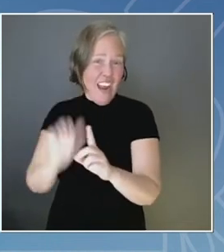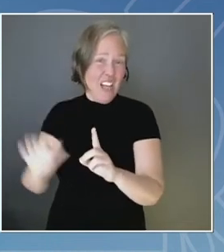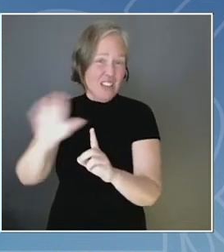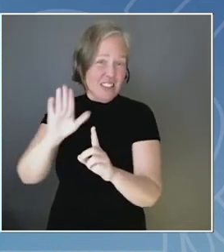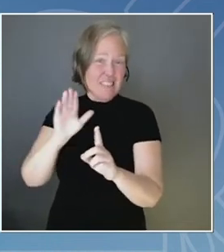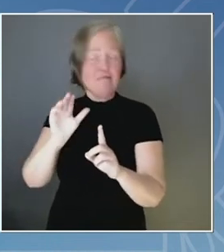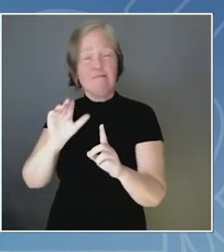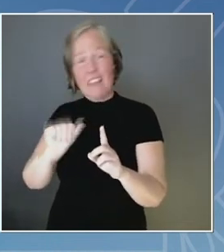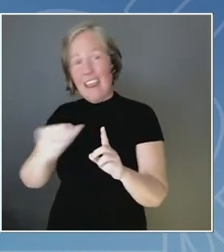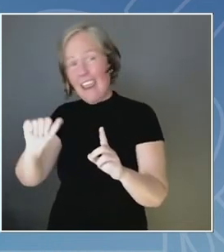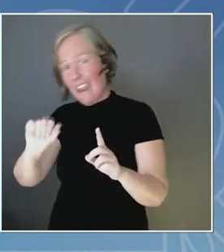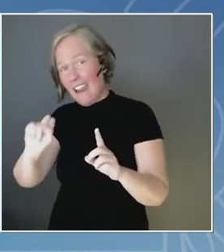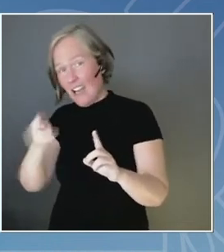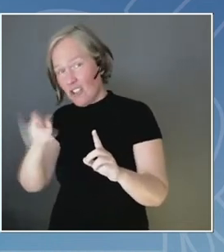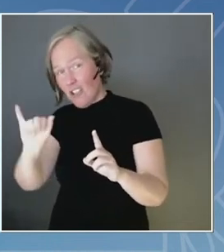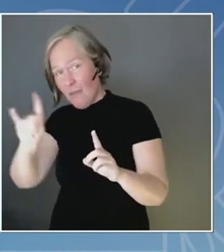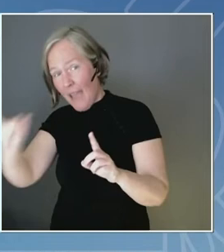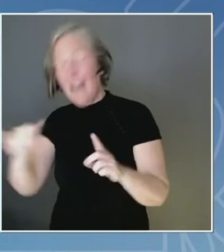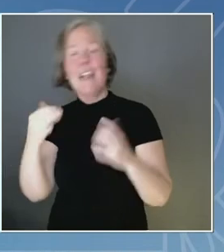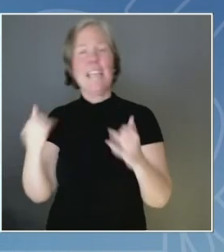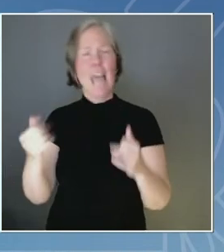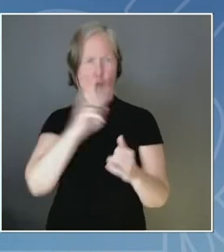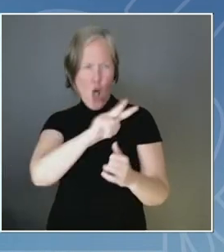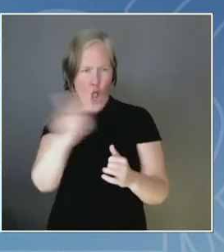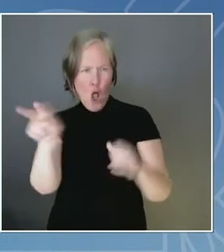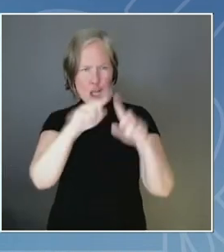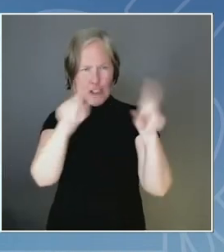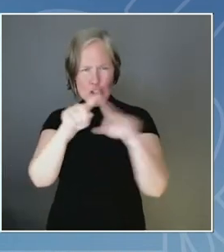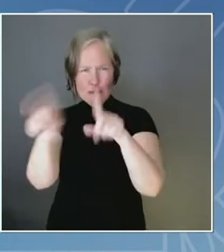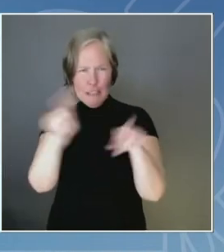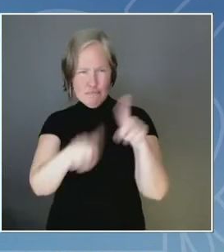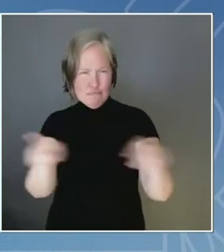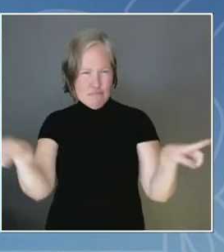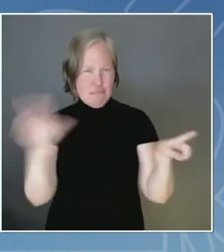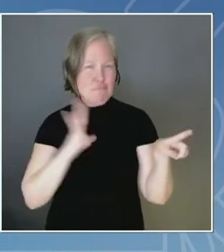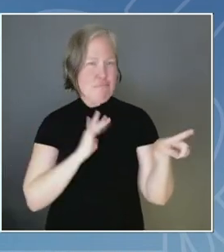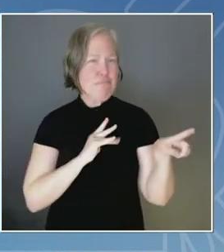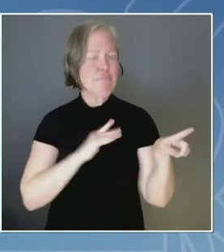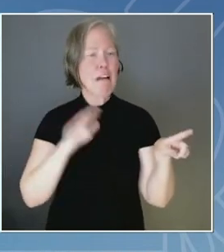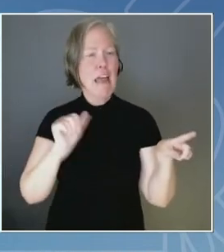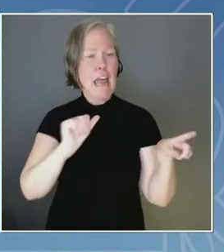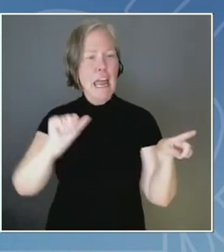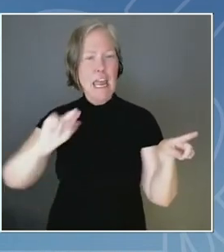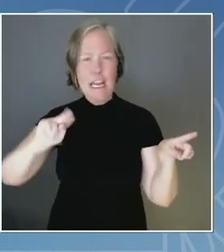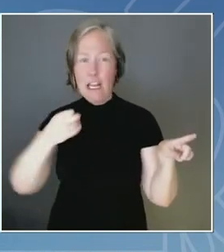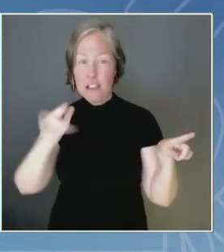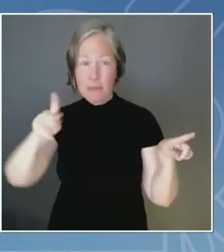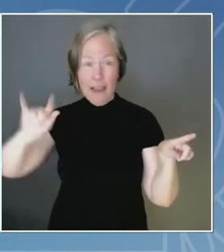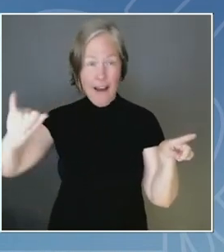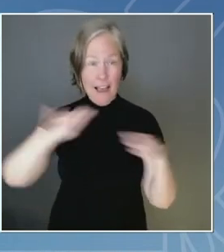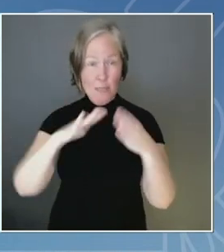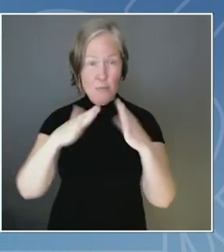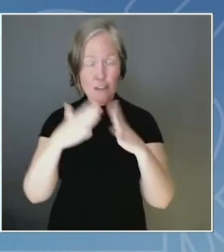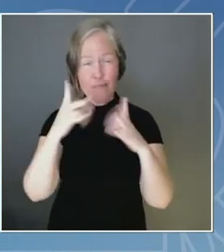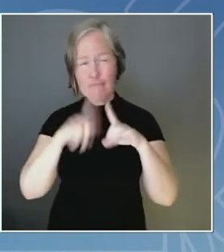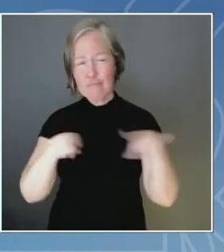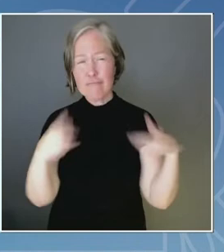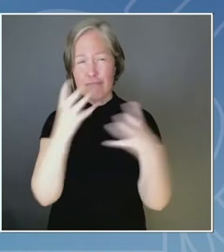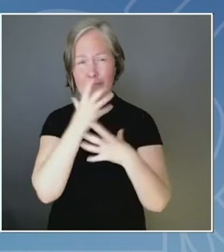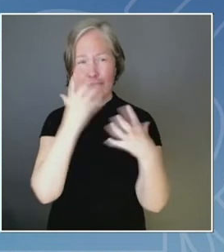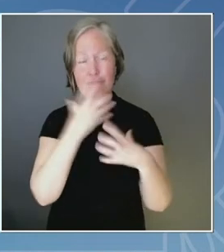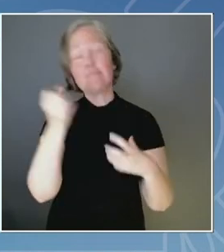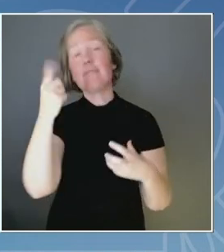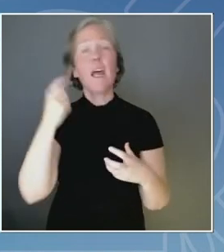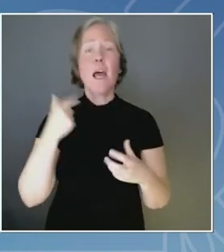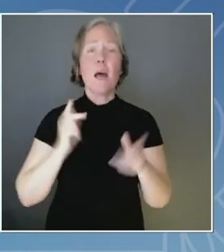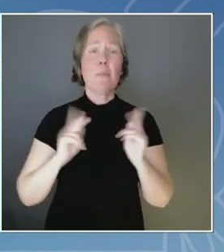today, I see the rich diversity of the AN and HPI communities. As you all well know, our community is comprised of individuals tracing roots